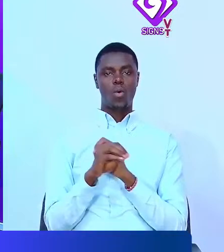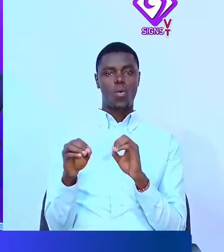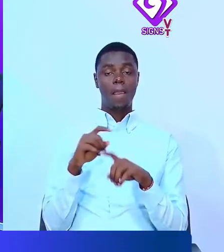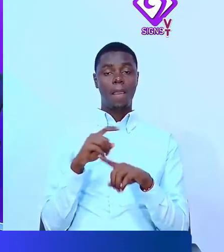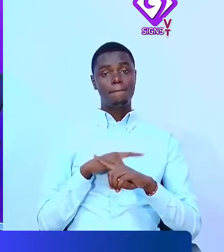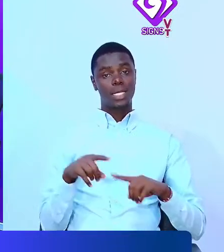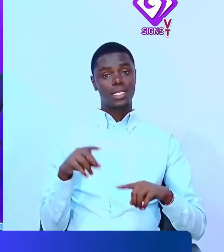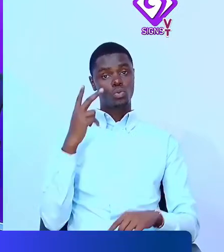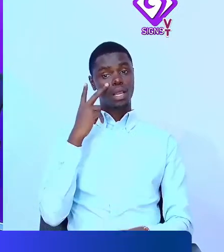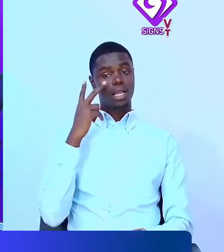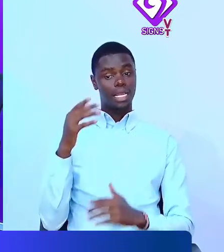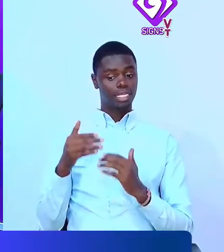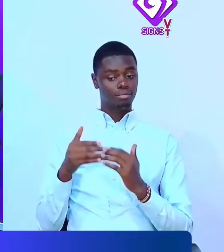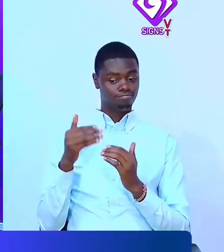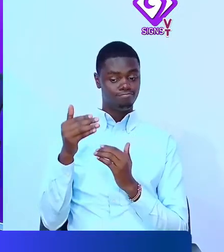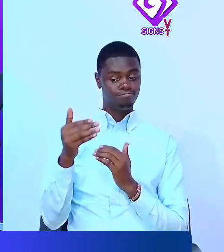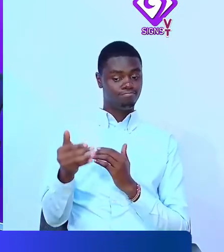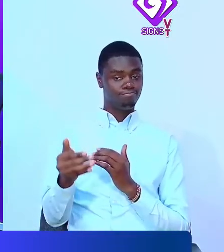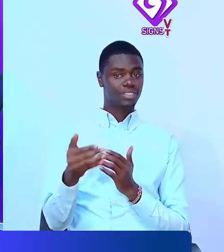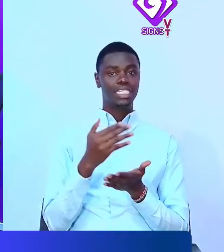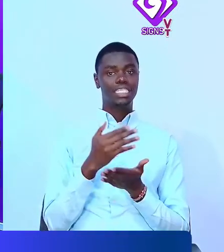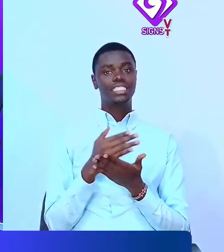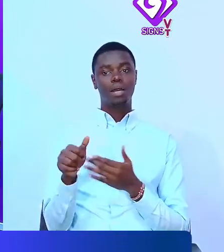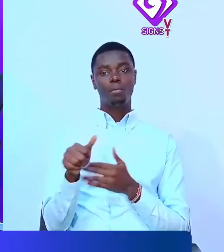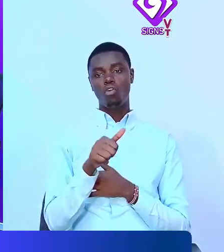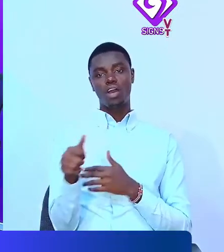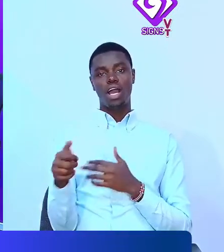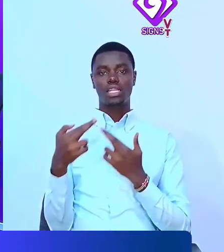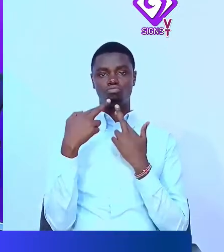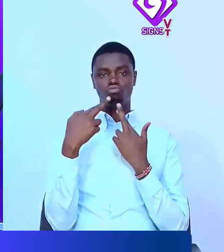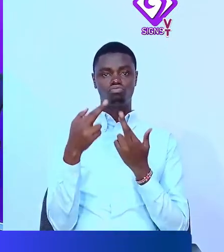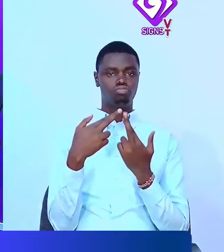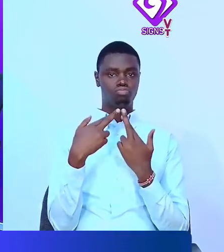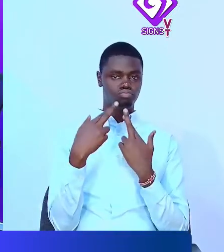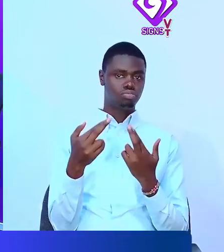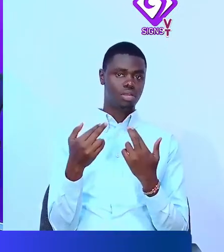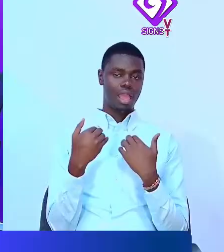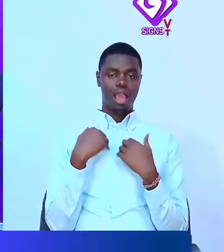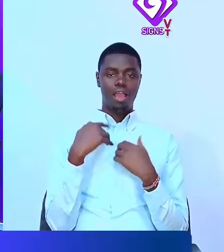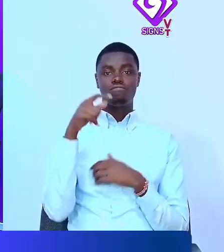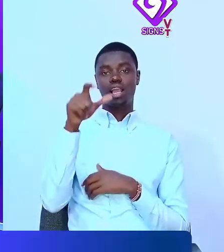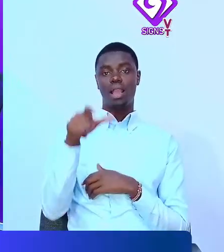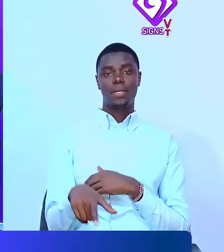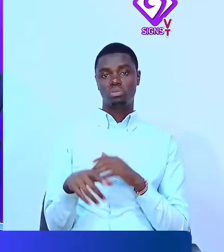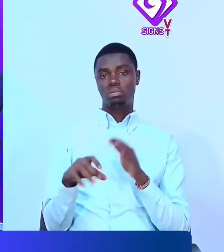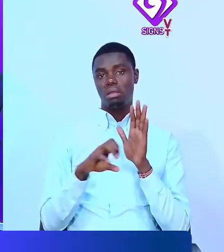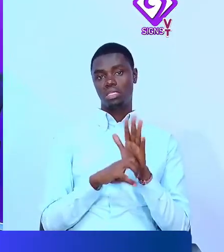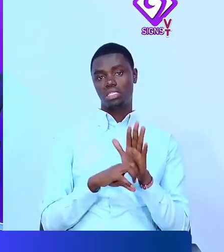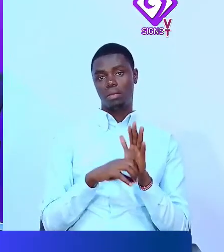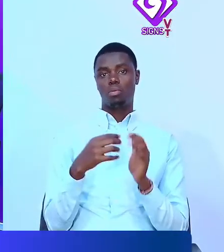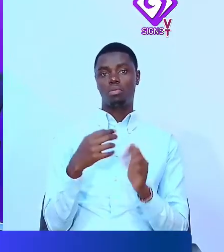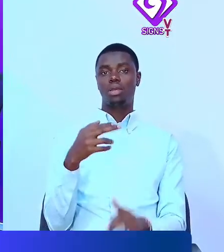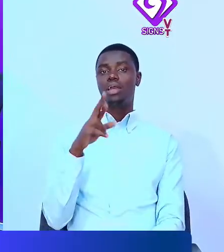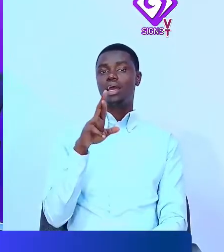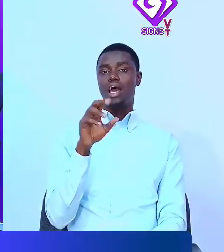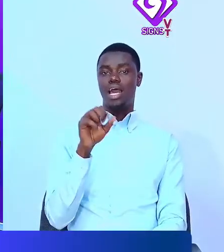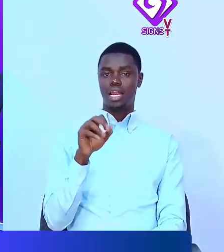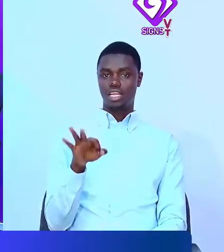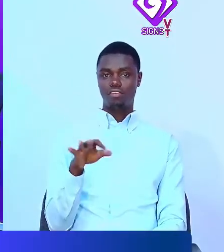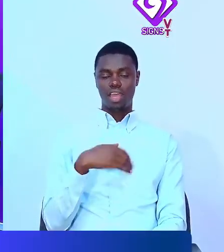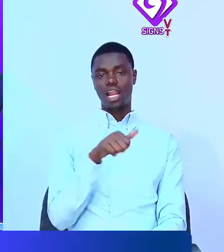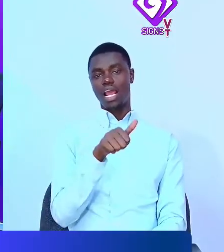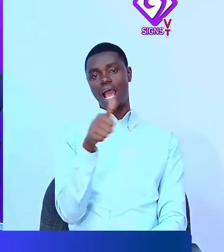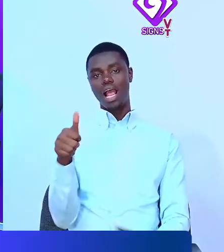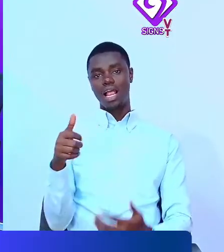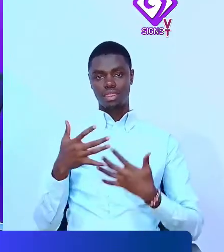us look at it extensively. What are some of the other repercussions having somebody like the boss of RSF and other people